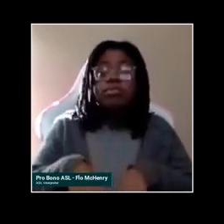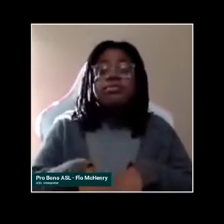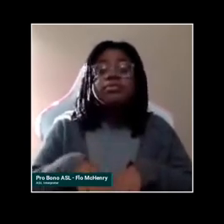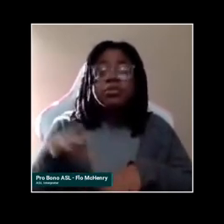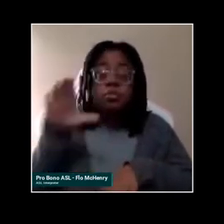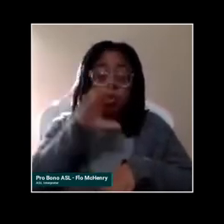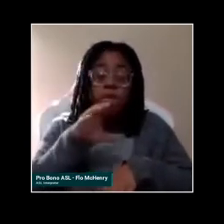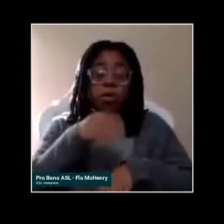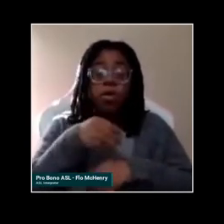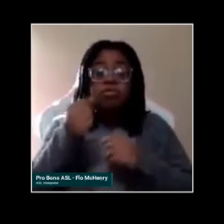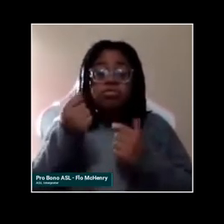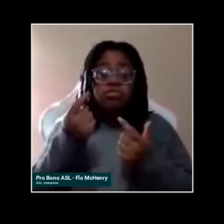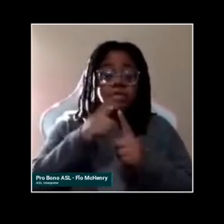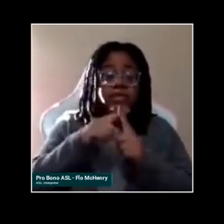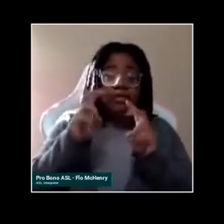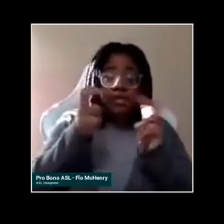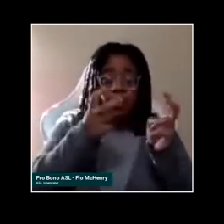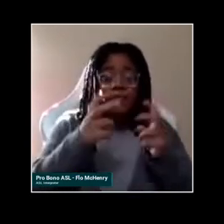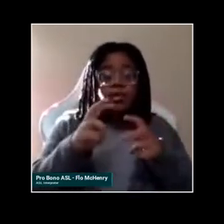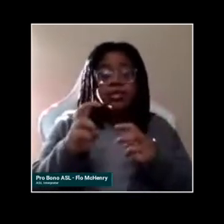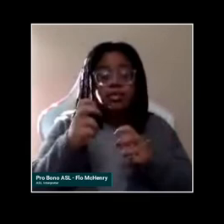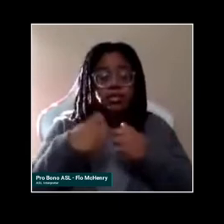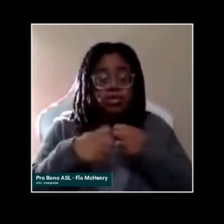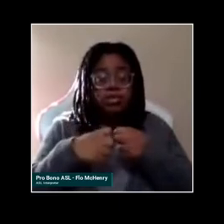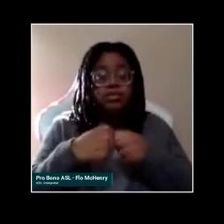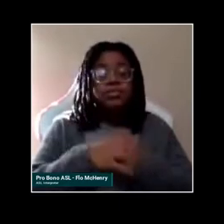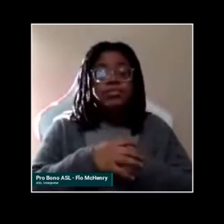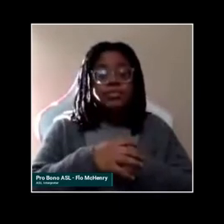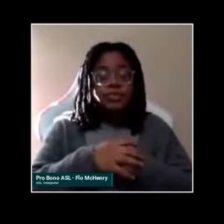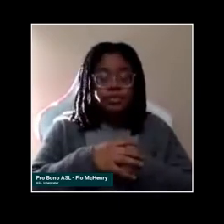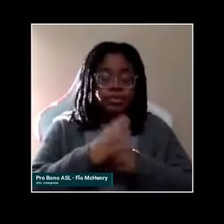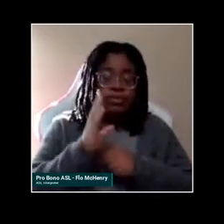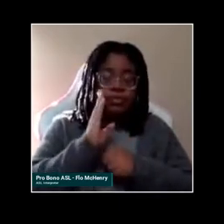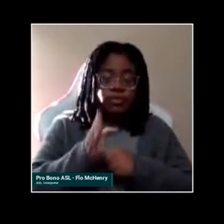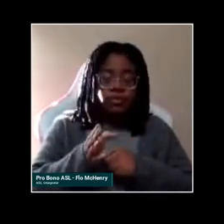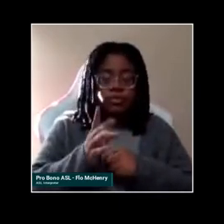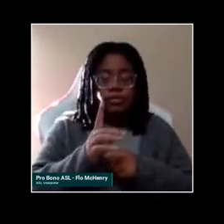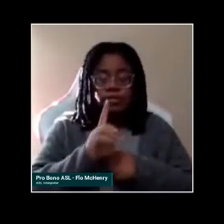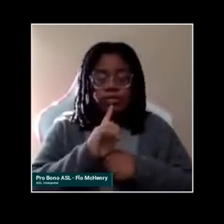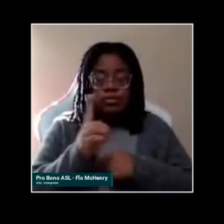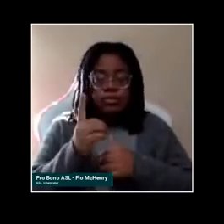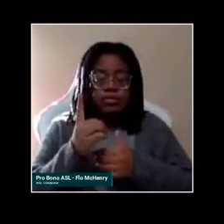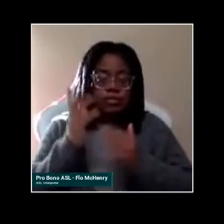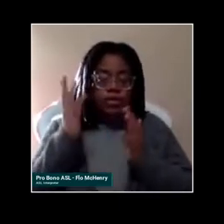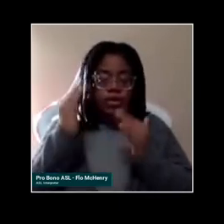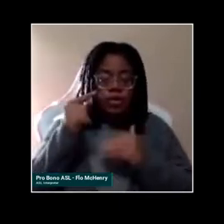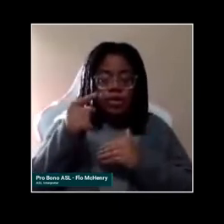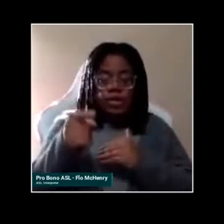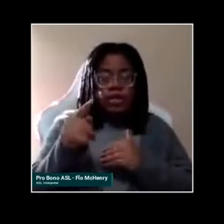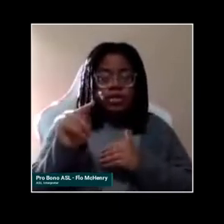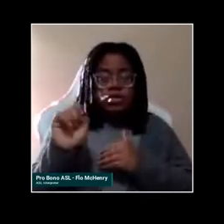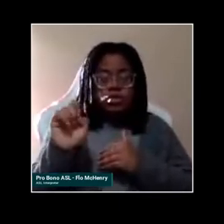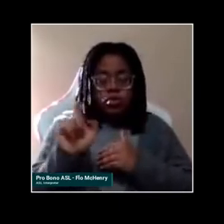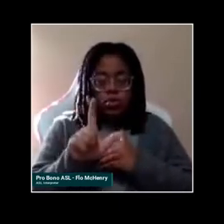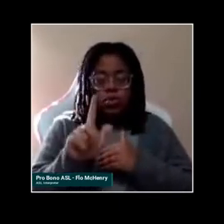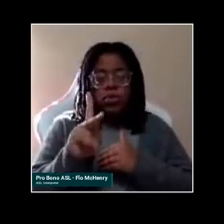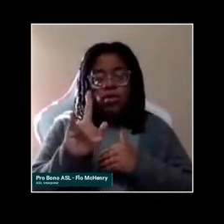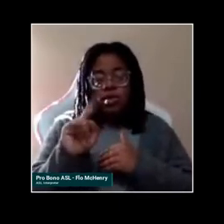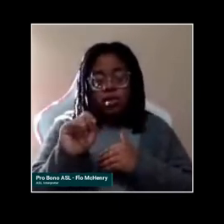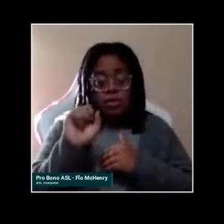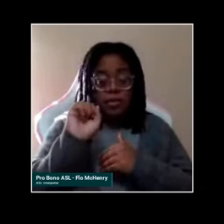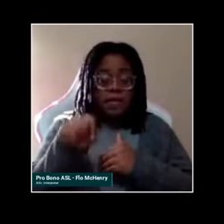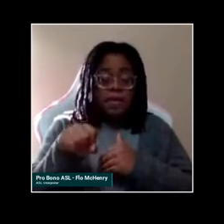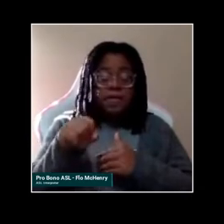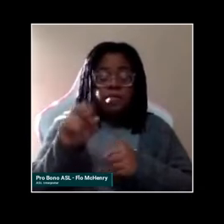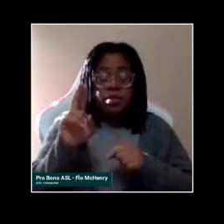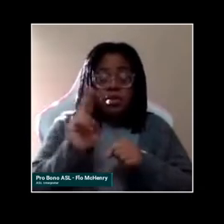topics and issues. And we really hope that this is a toolkit that could be used for multiple